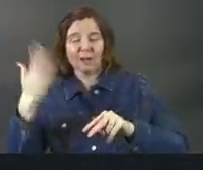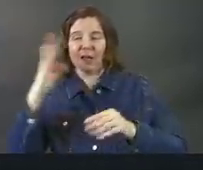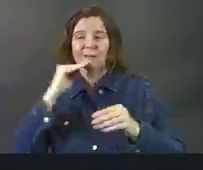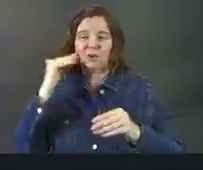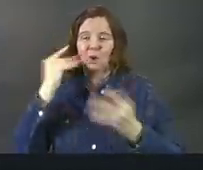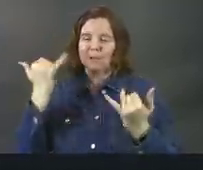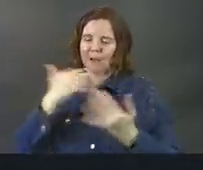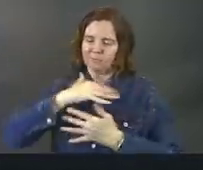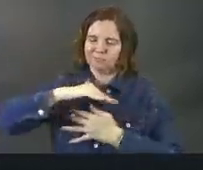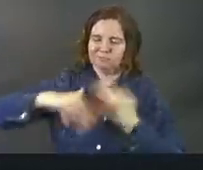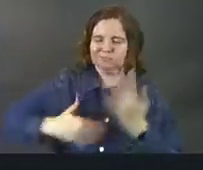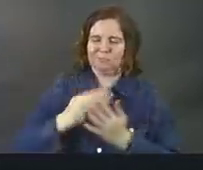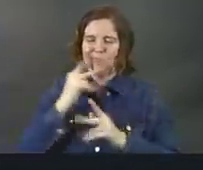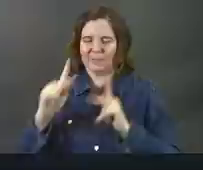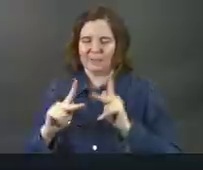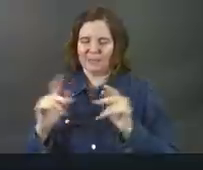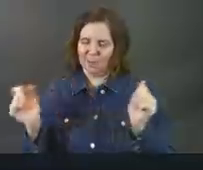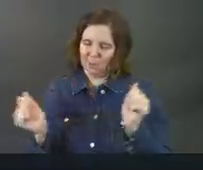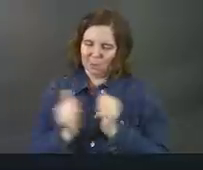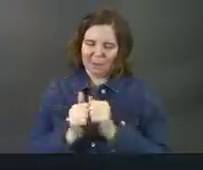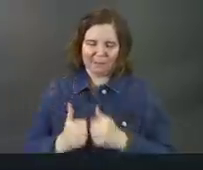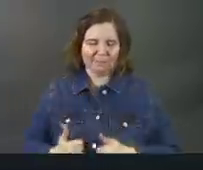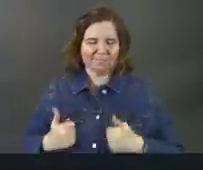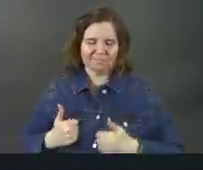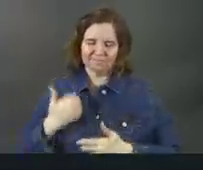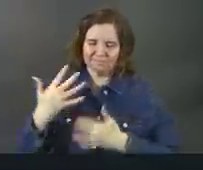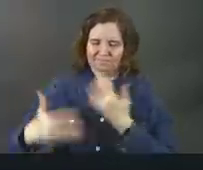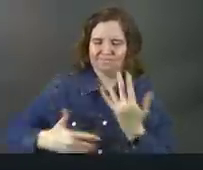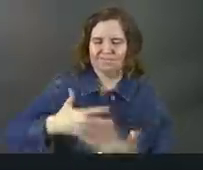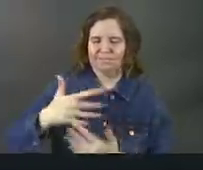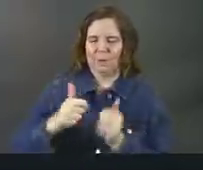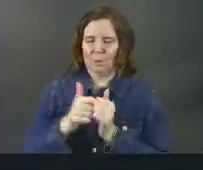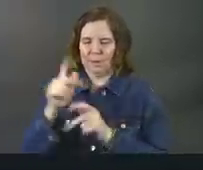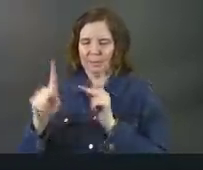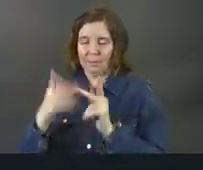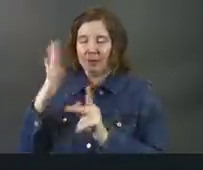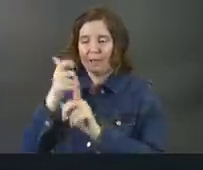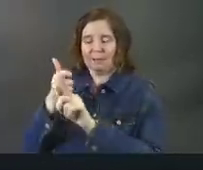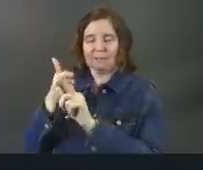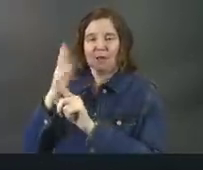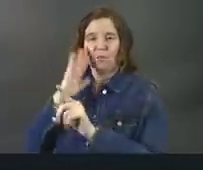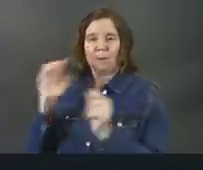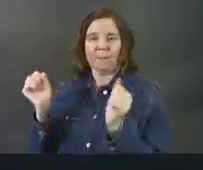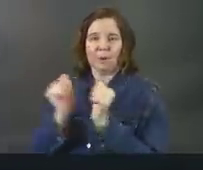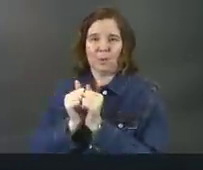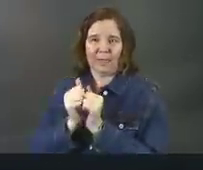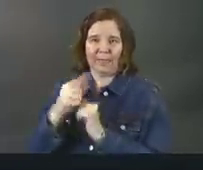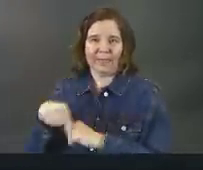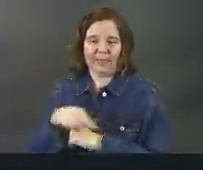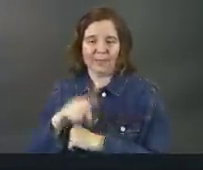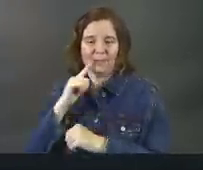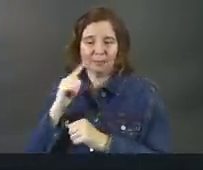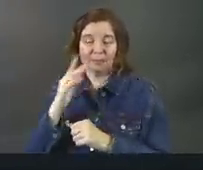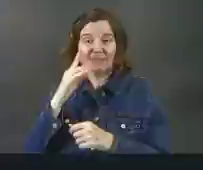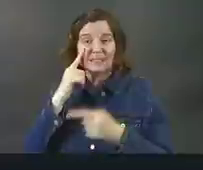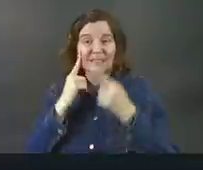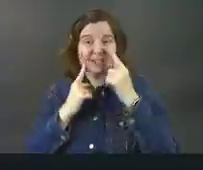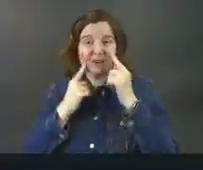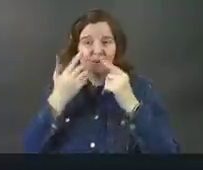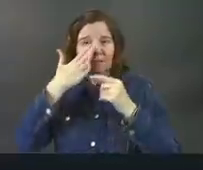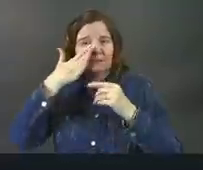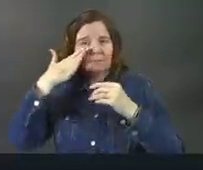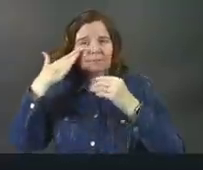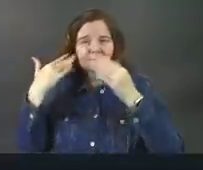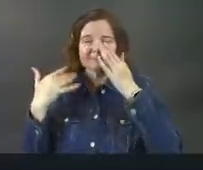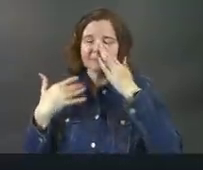now among his people. He will live with them and they will be his people. God himself will be with them. He will wipe away every tear from